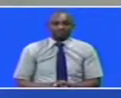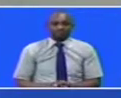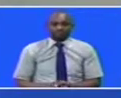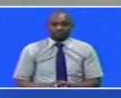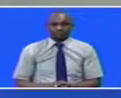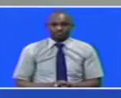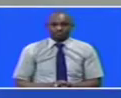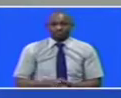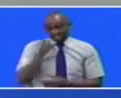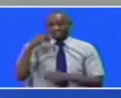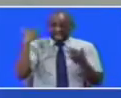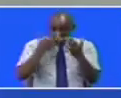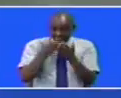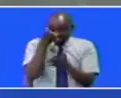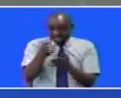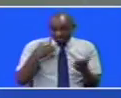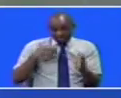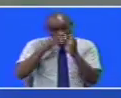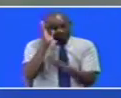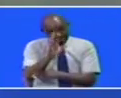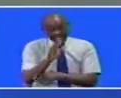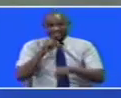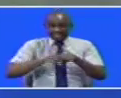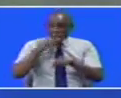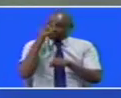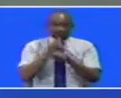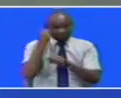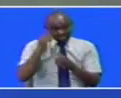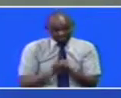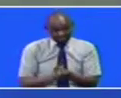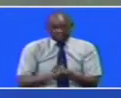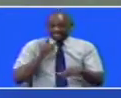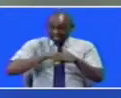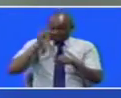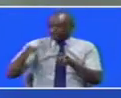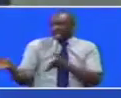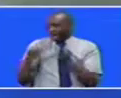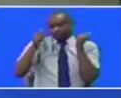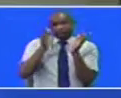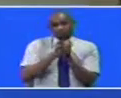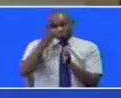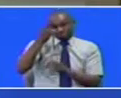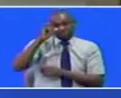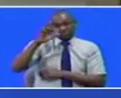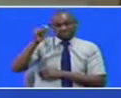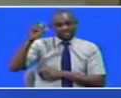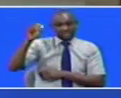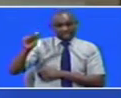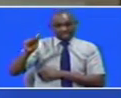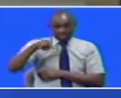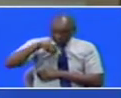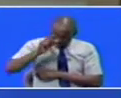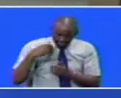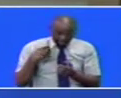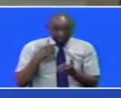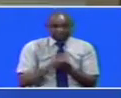Fahed Fattouh arrived in Canada with his family at the end of 2015 after fleeing war-torn Syria. Justin Trudeau's new